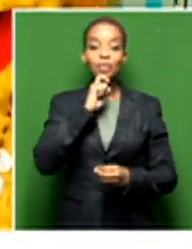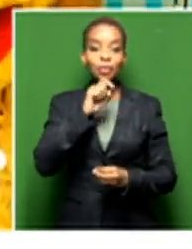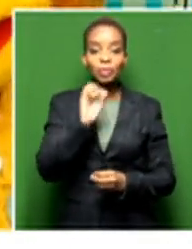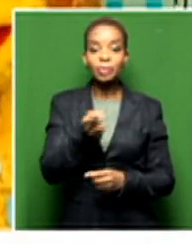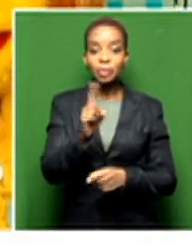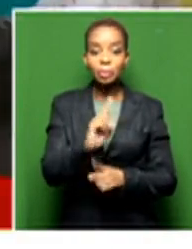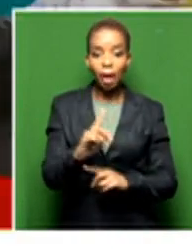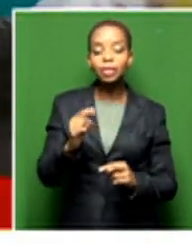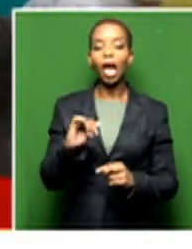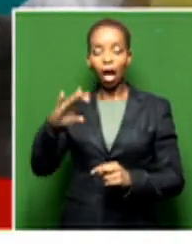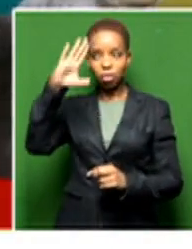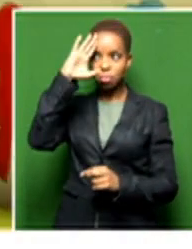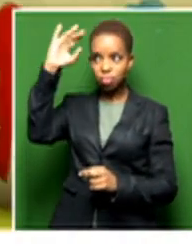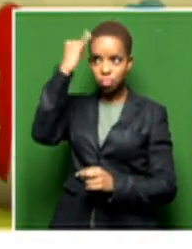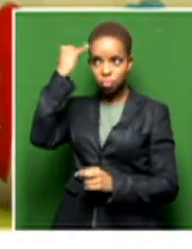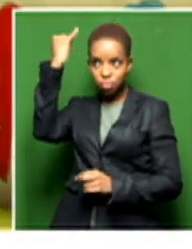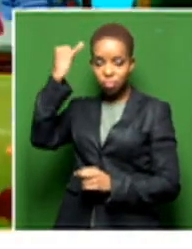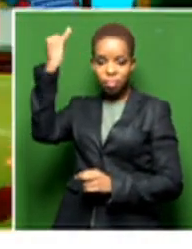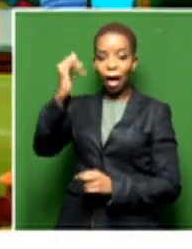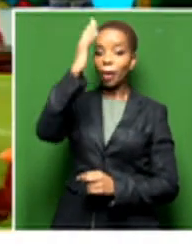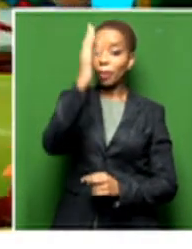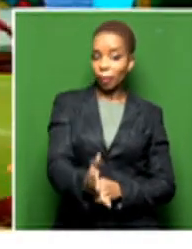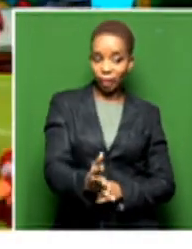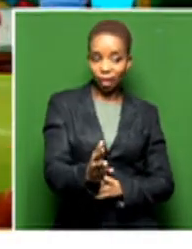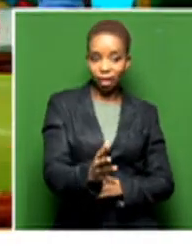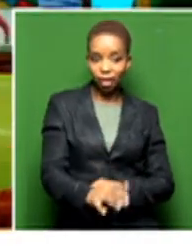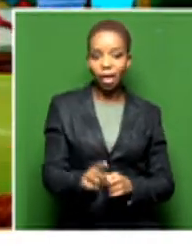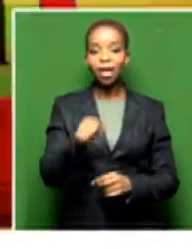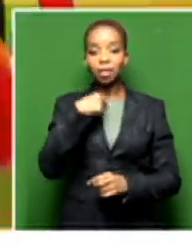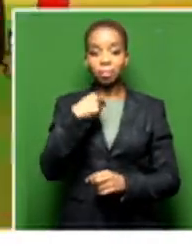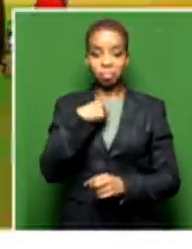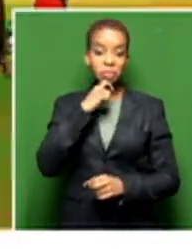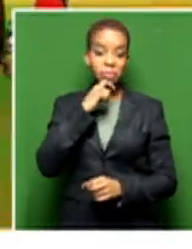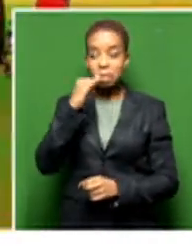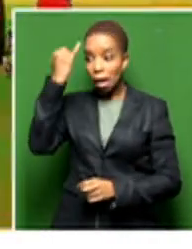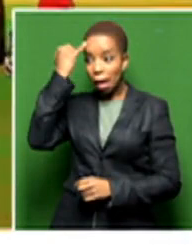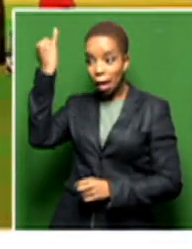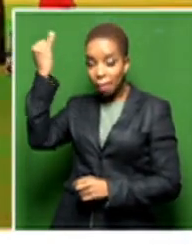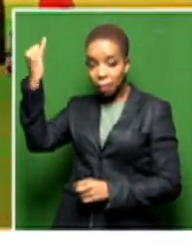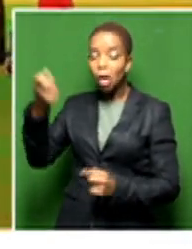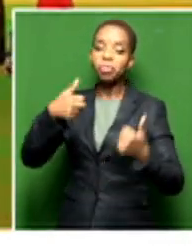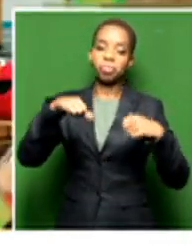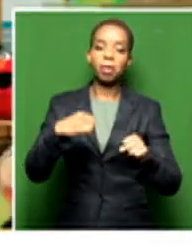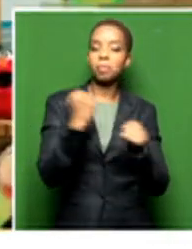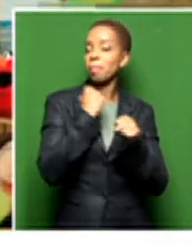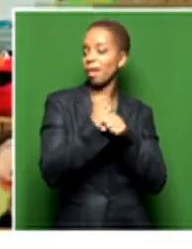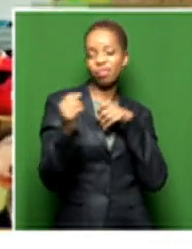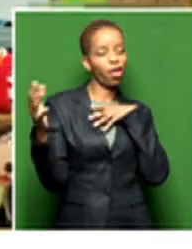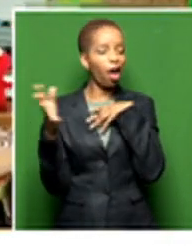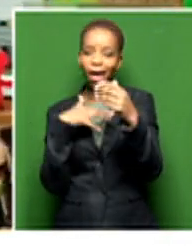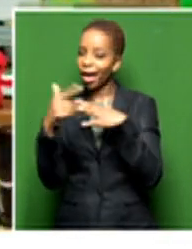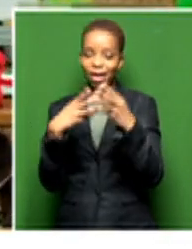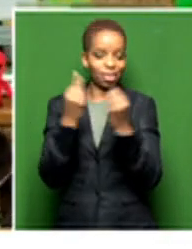Elmo's imagination. If Elmo uses Elmo's imagination, then we can make anything.